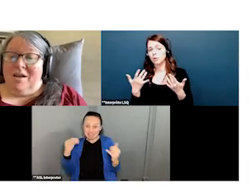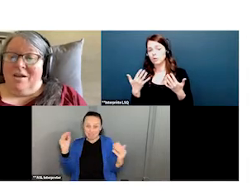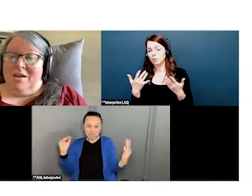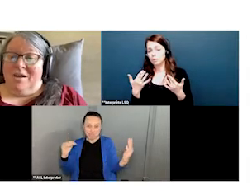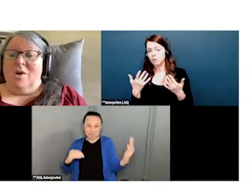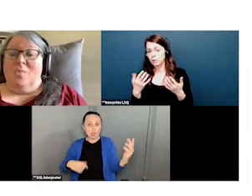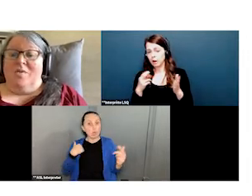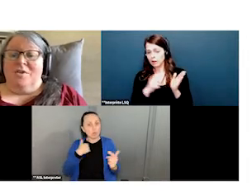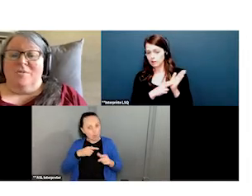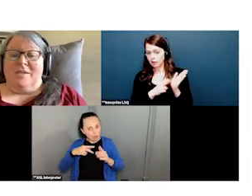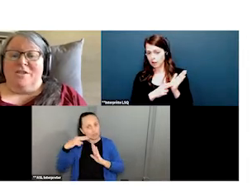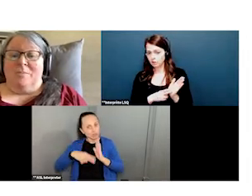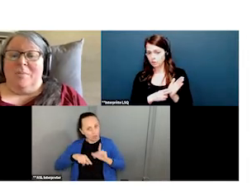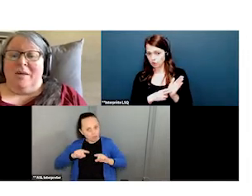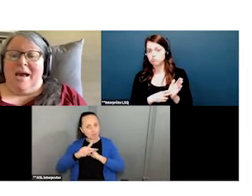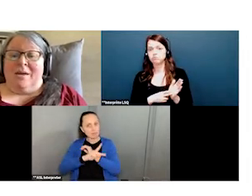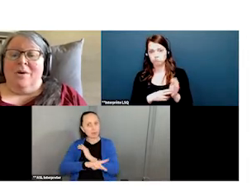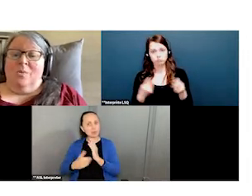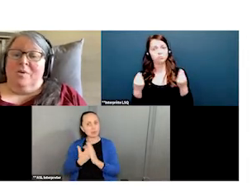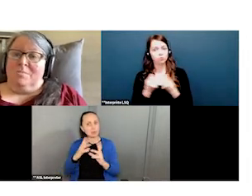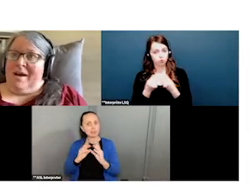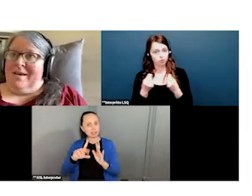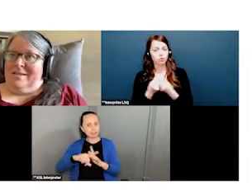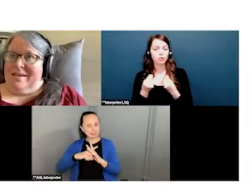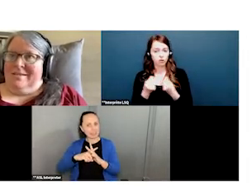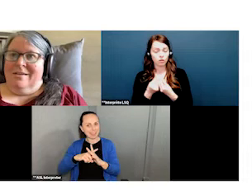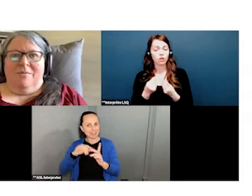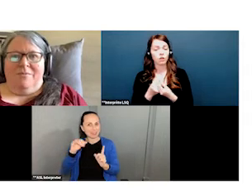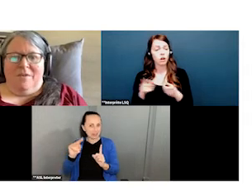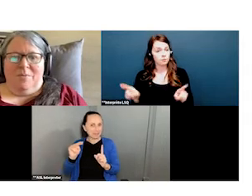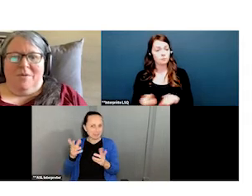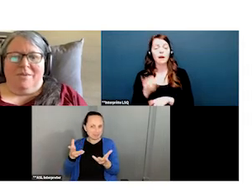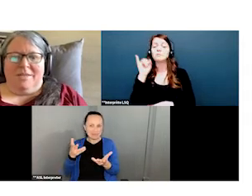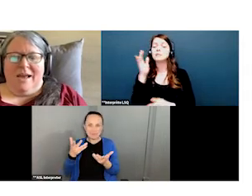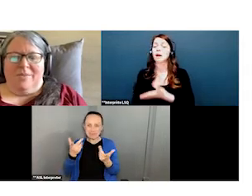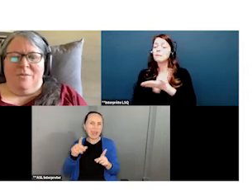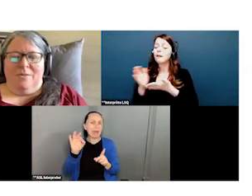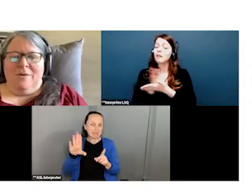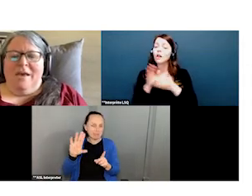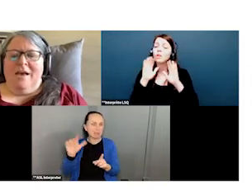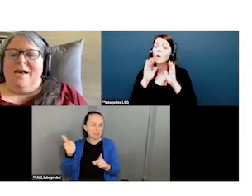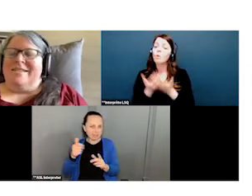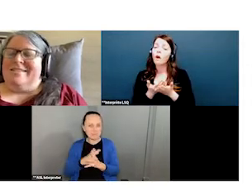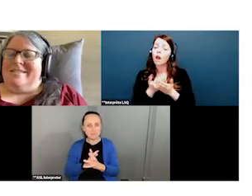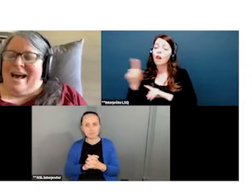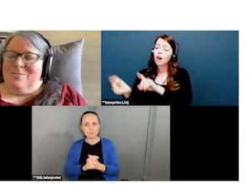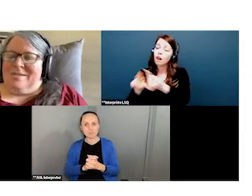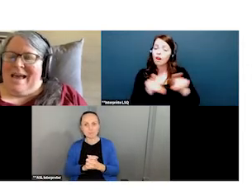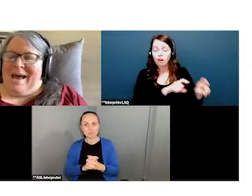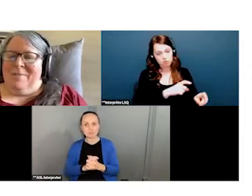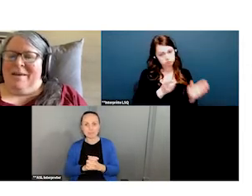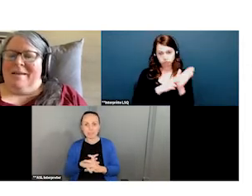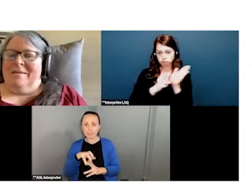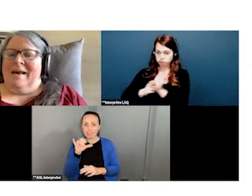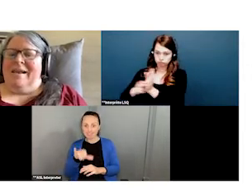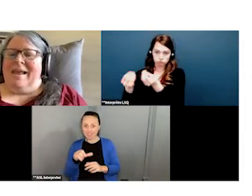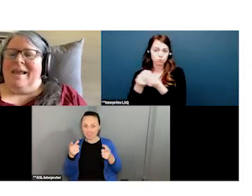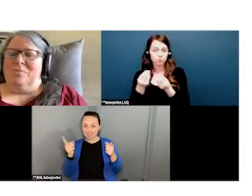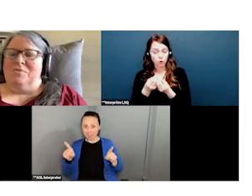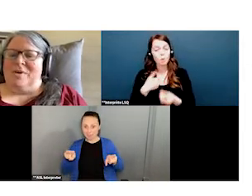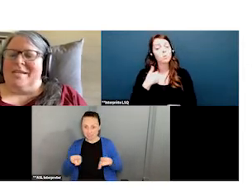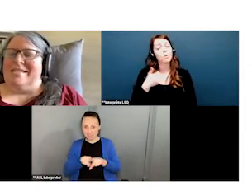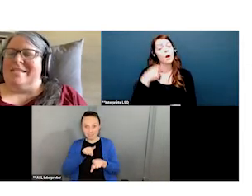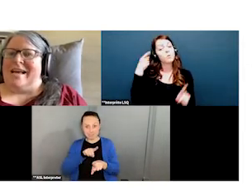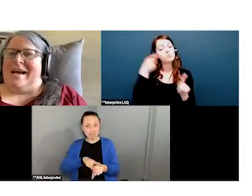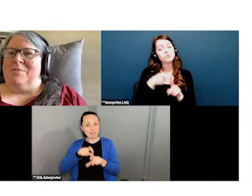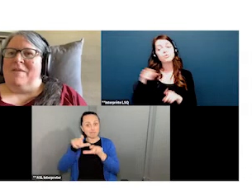in Parliament when the new session began, which Mike did on February the 10th. As that was happening, a letter